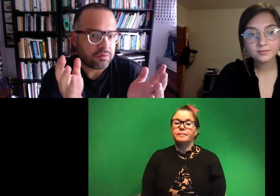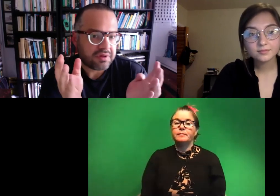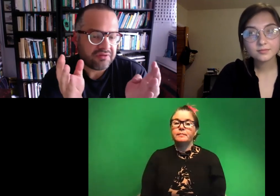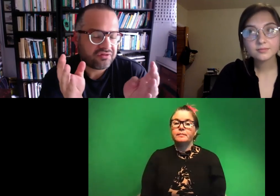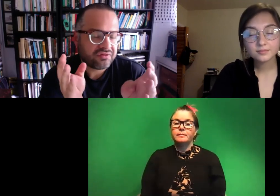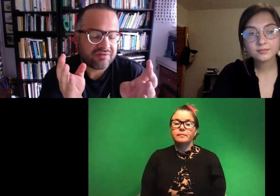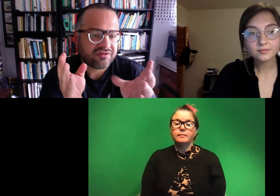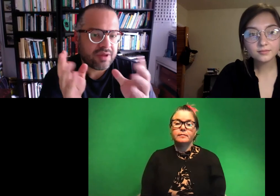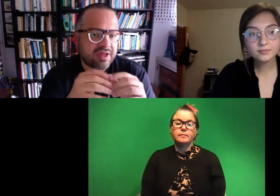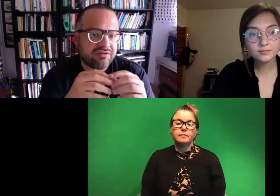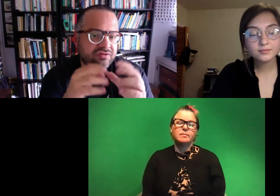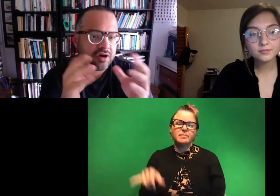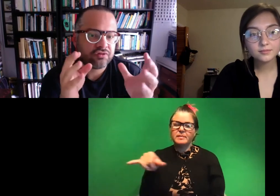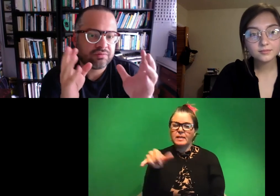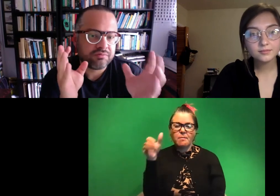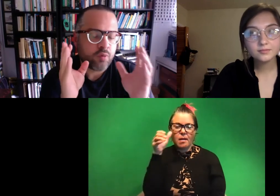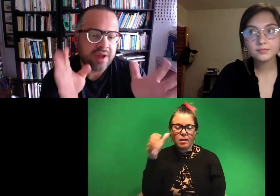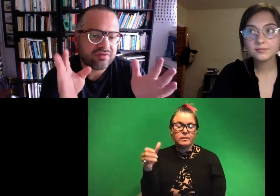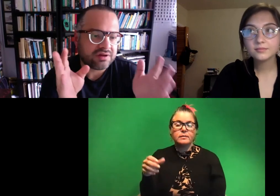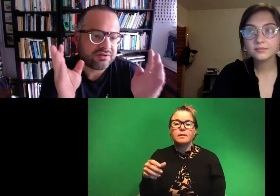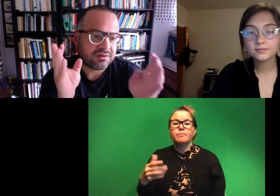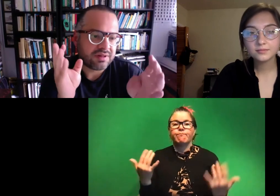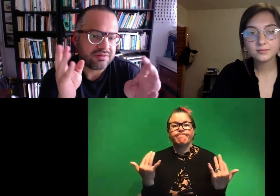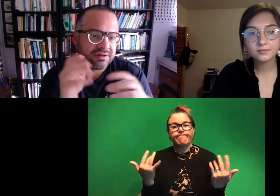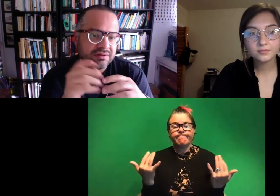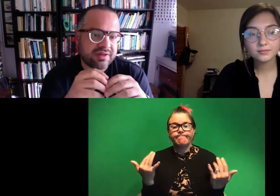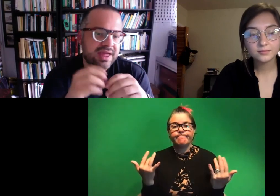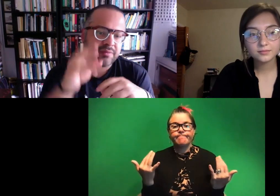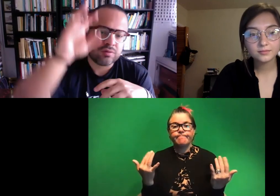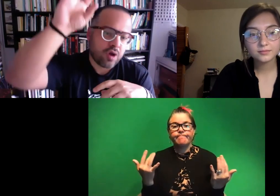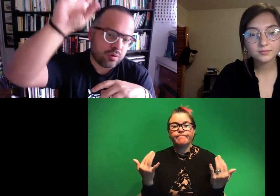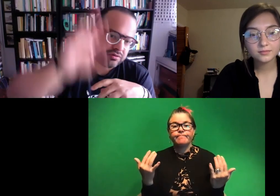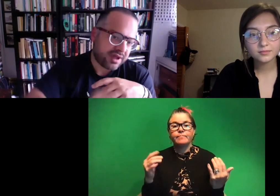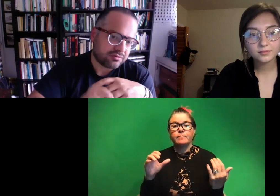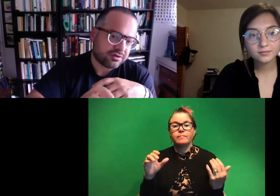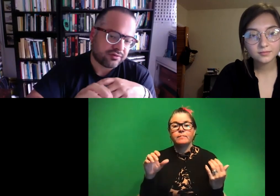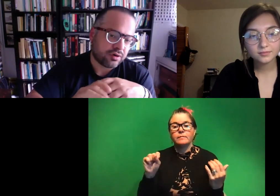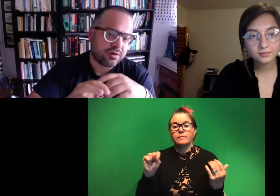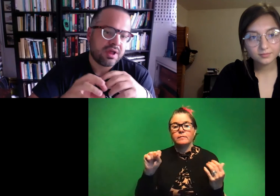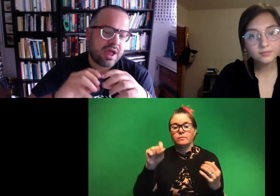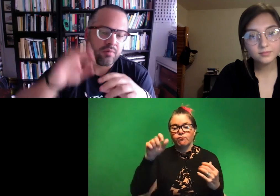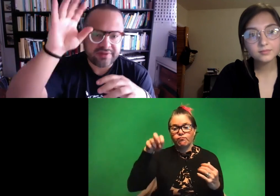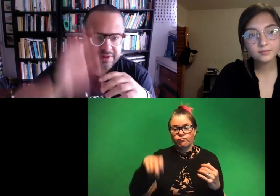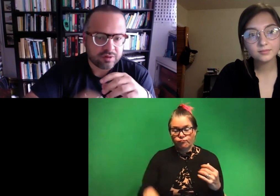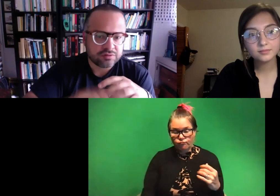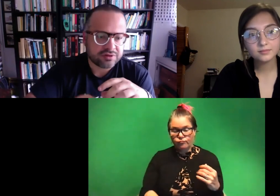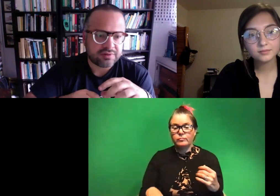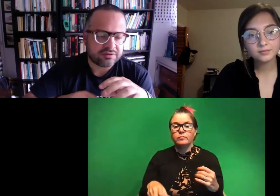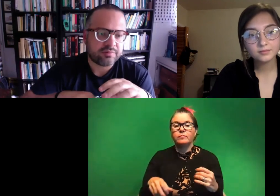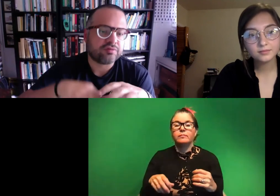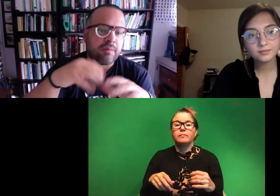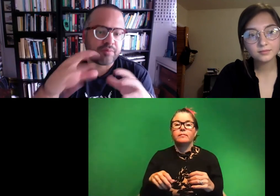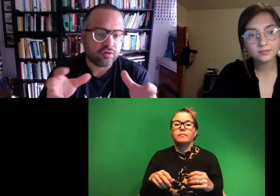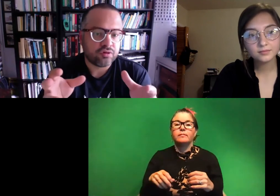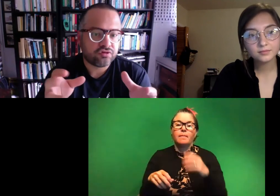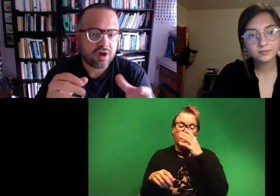So it's the same. They just wait until the animal go down to the floor, and when the animal go down to the